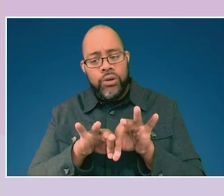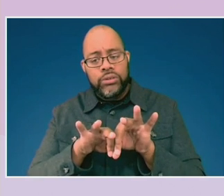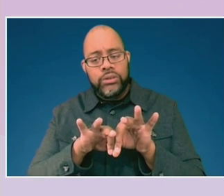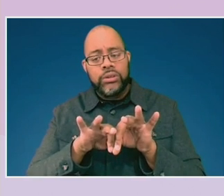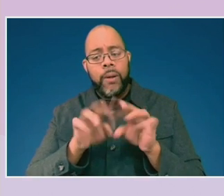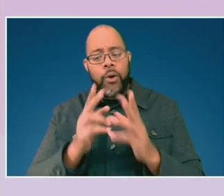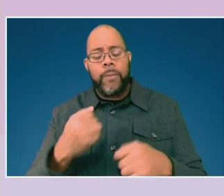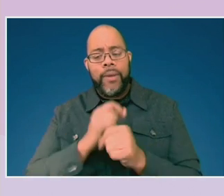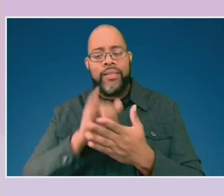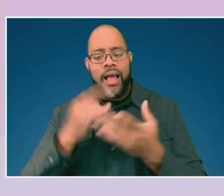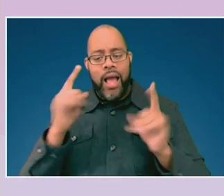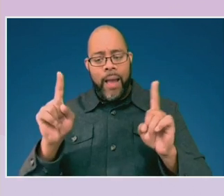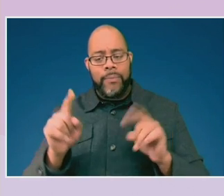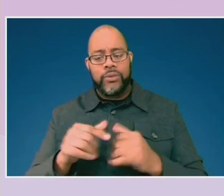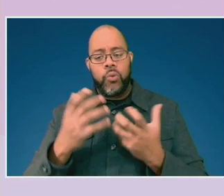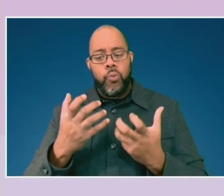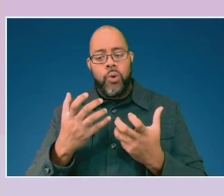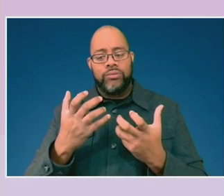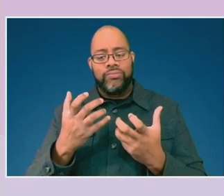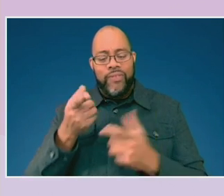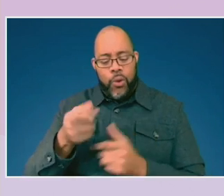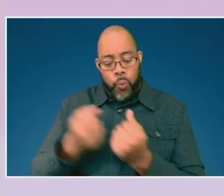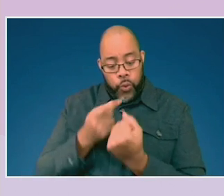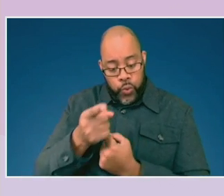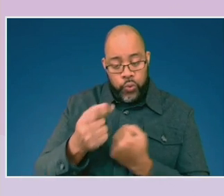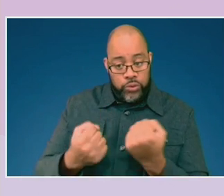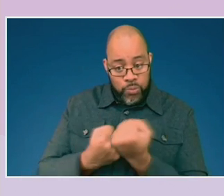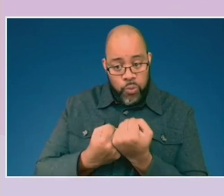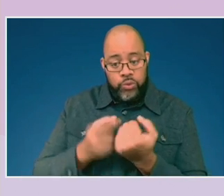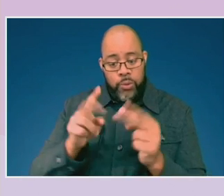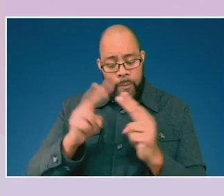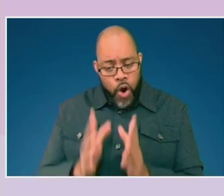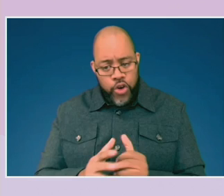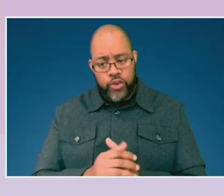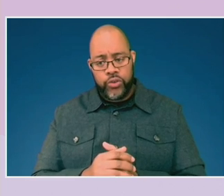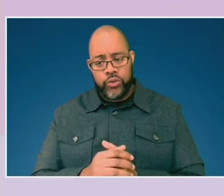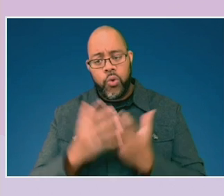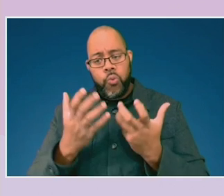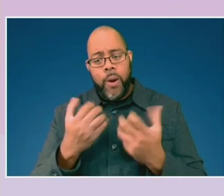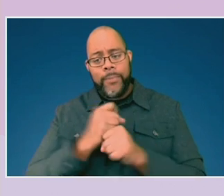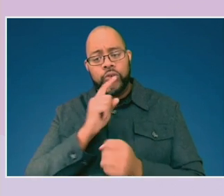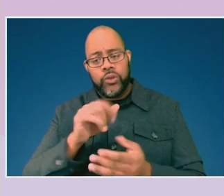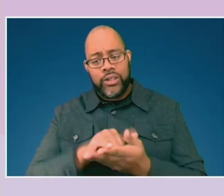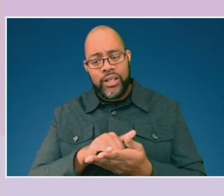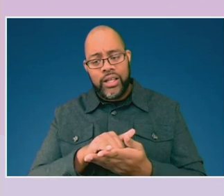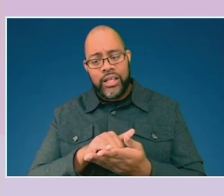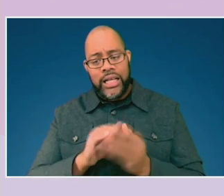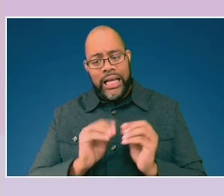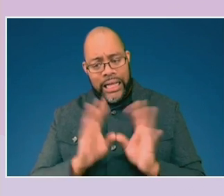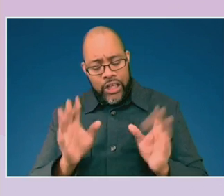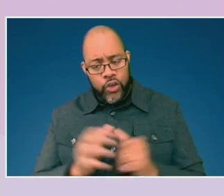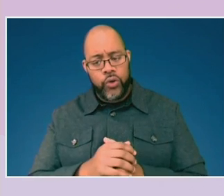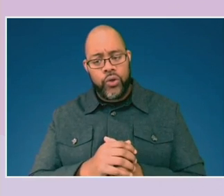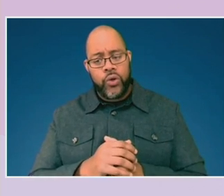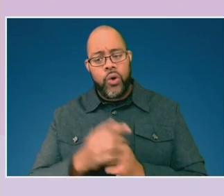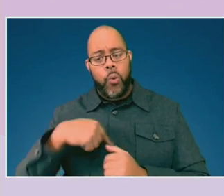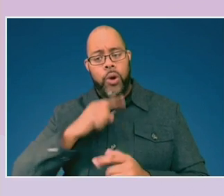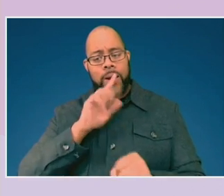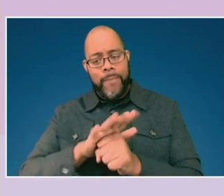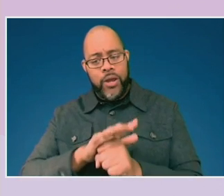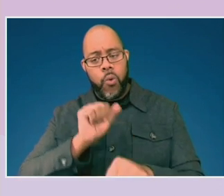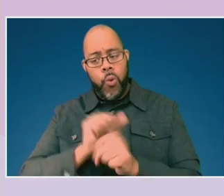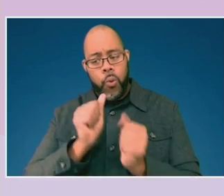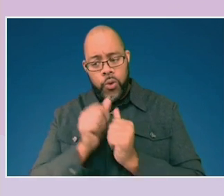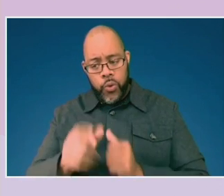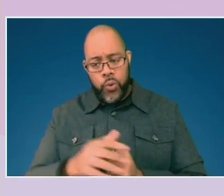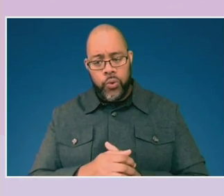that happen. We want to be there with you as you partner up. We want to make sure that it's clear that we are committed to work with you